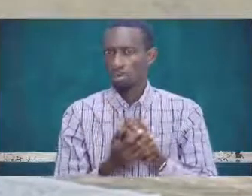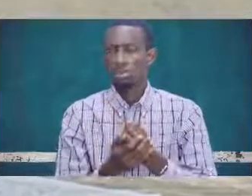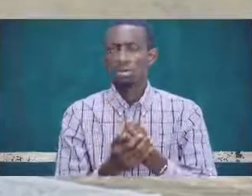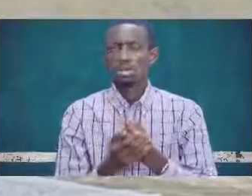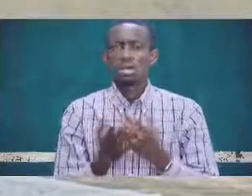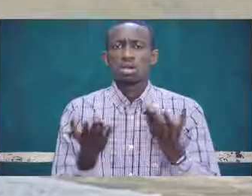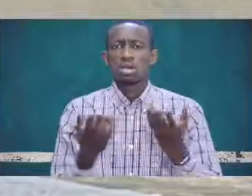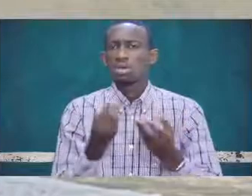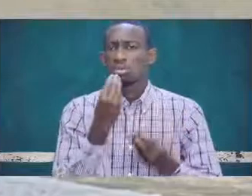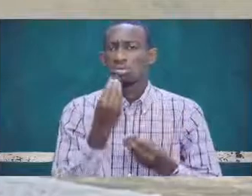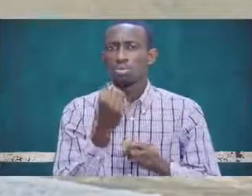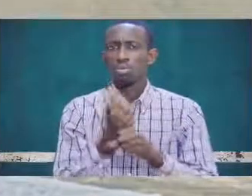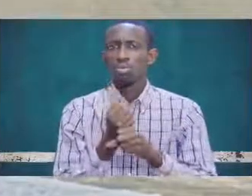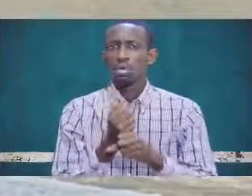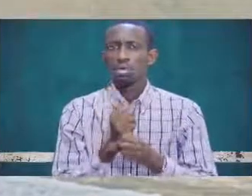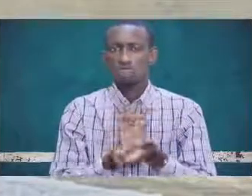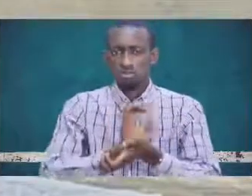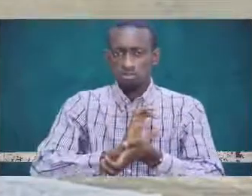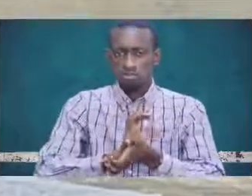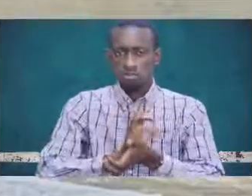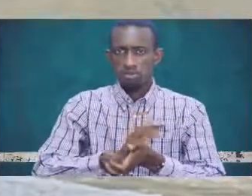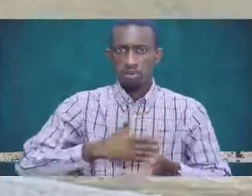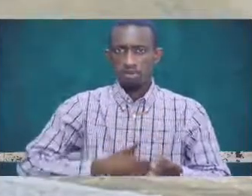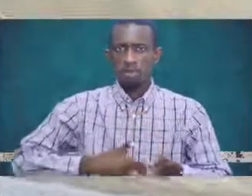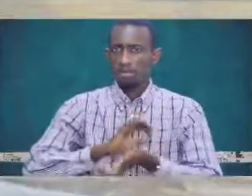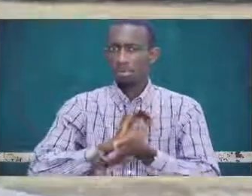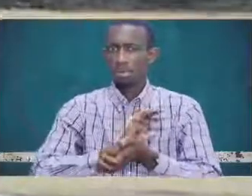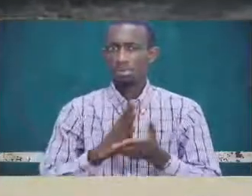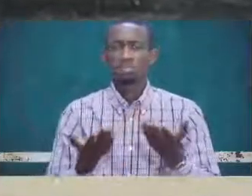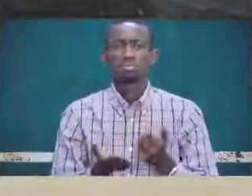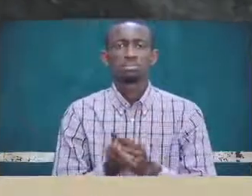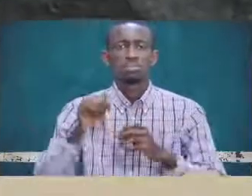in the stomach and digestion in the small intestines.